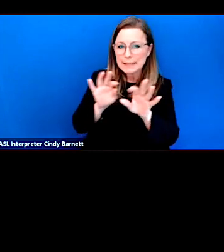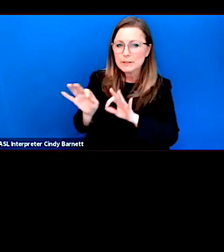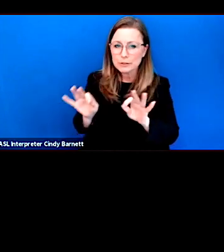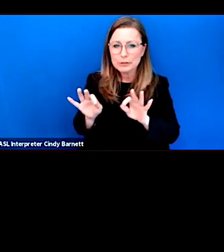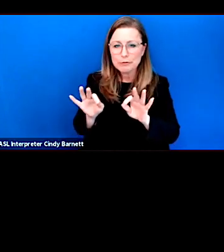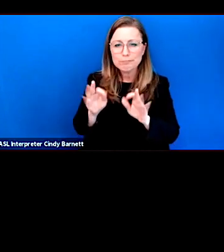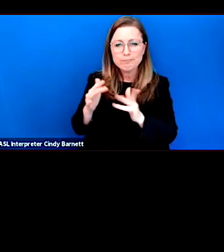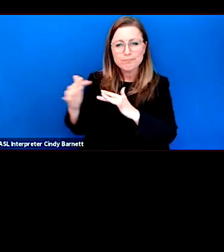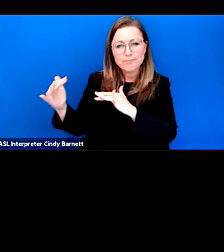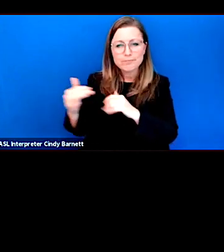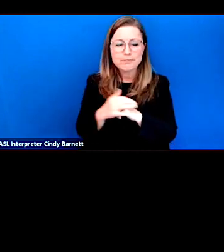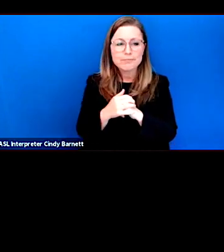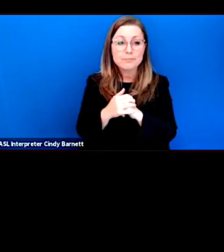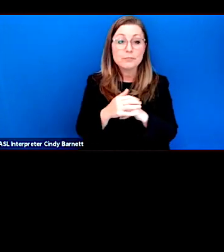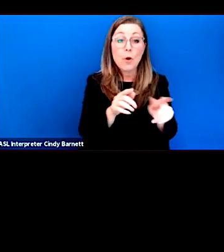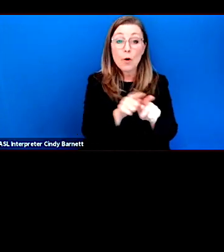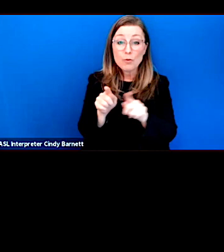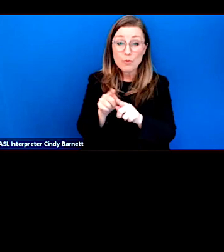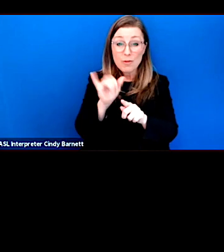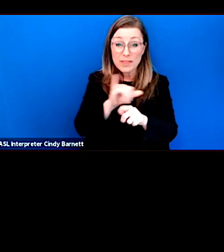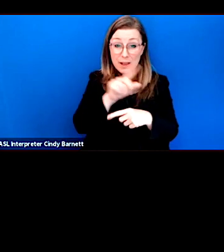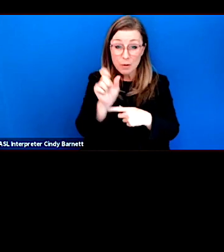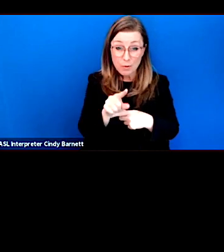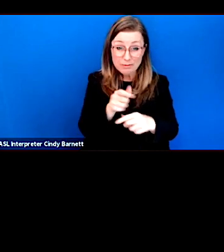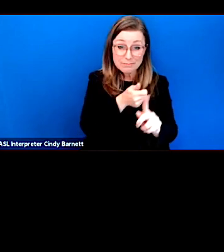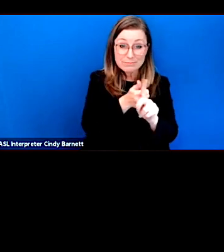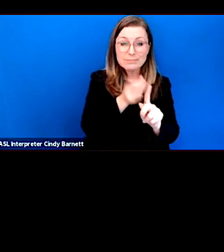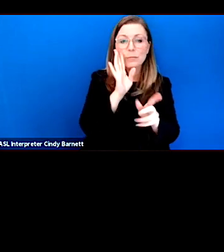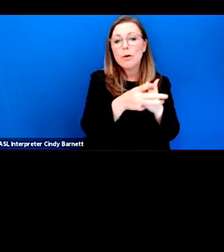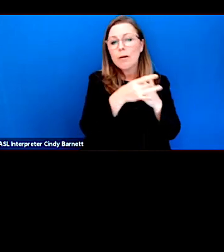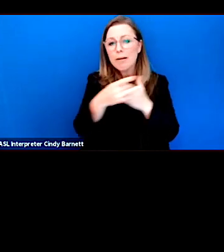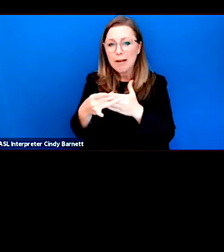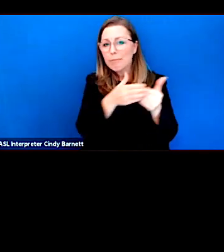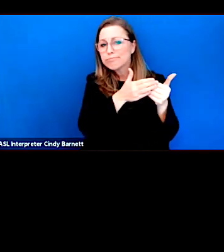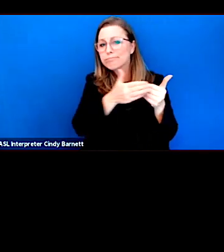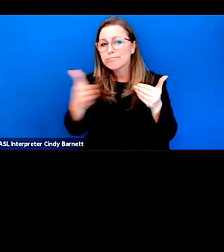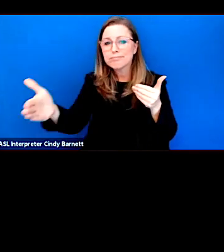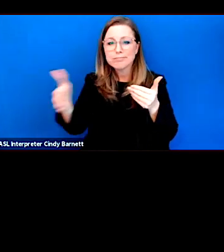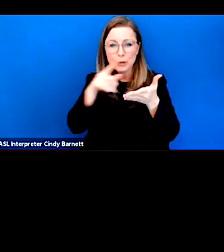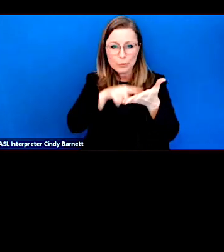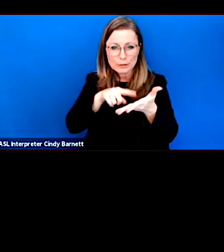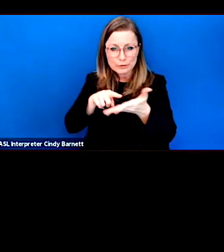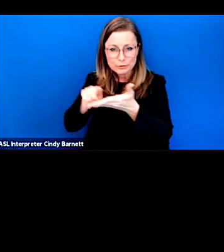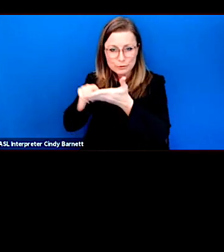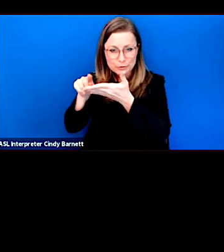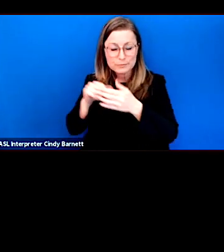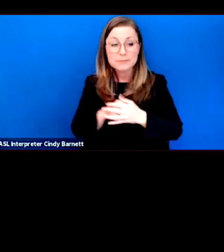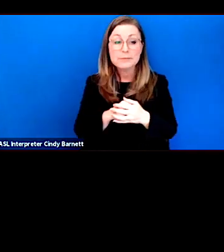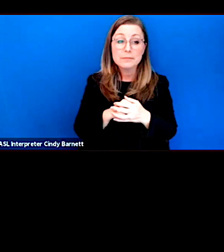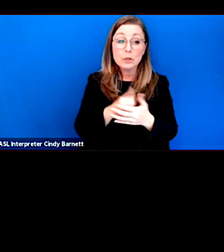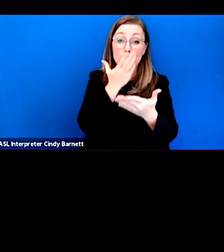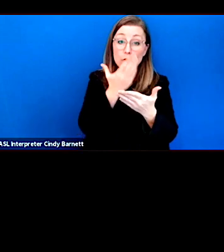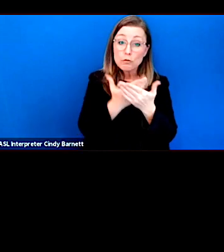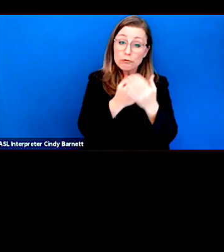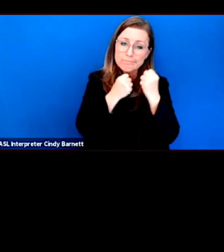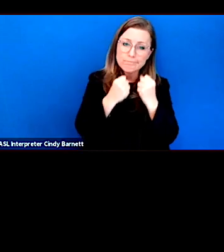will also guide the entire research process. A viable question should be clear, and it should